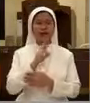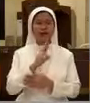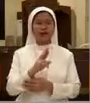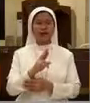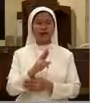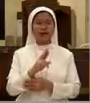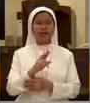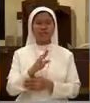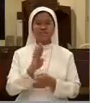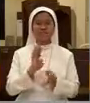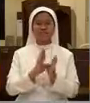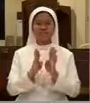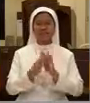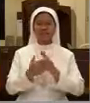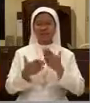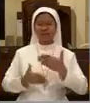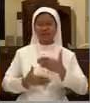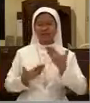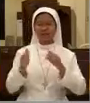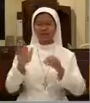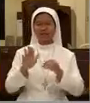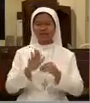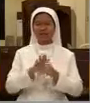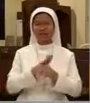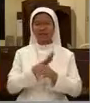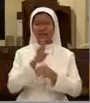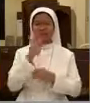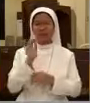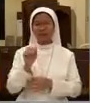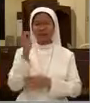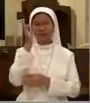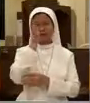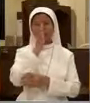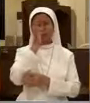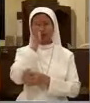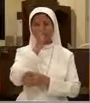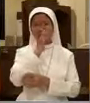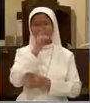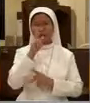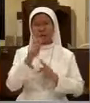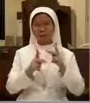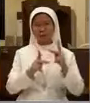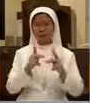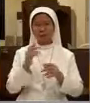are being filled up by Filipino migrants.